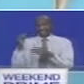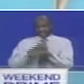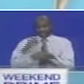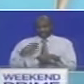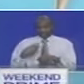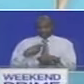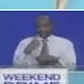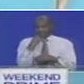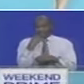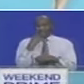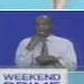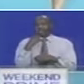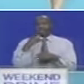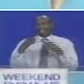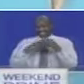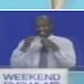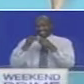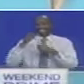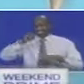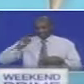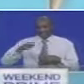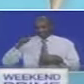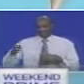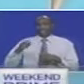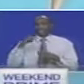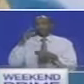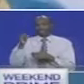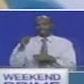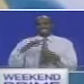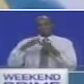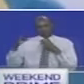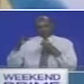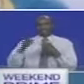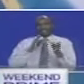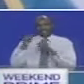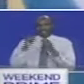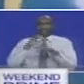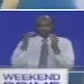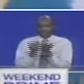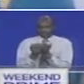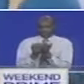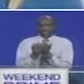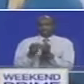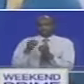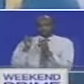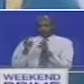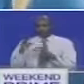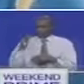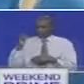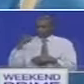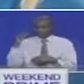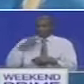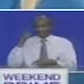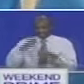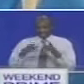190,000 kilometers, making it the longest relay in the world. According to the 2014 Commonwealth Games schedule this year, the baton